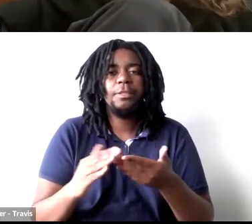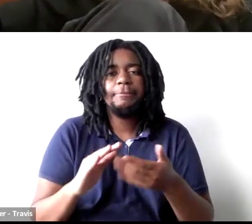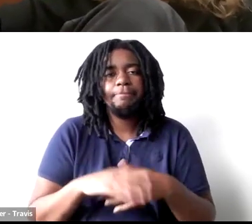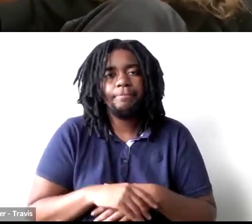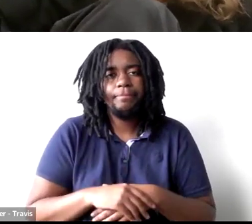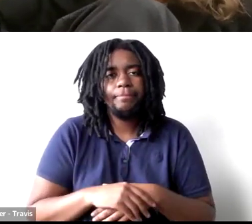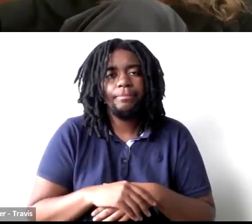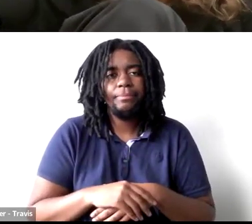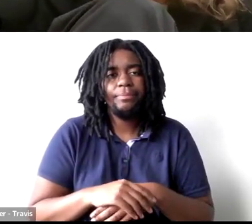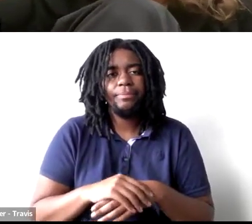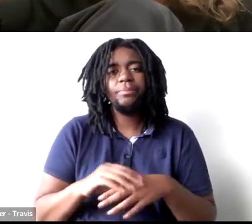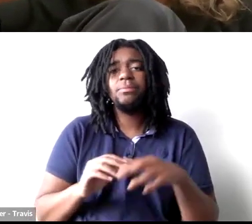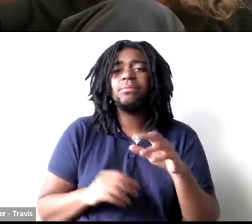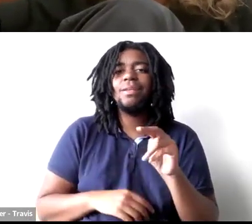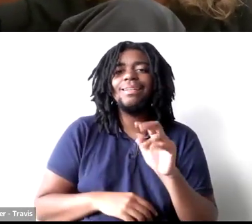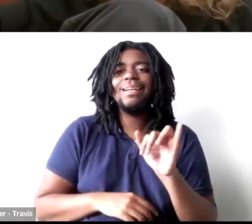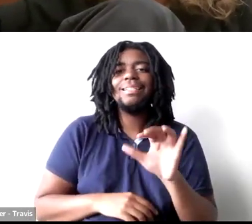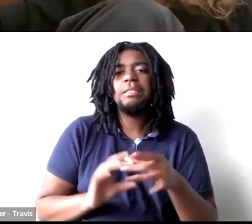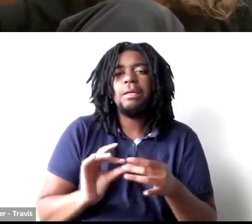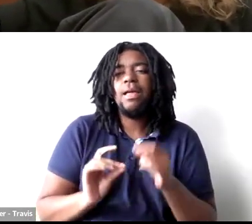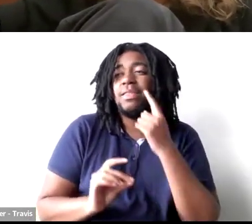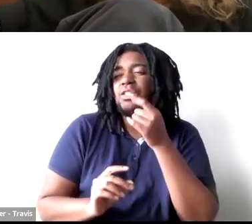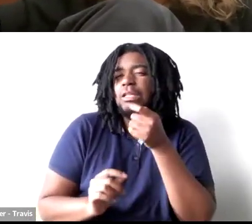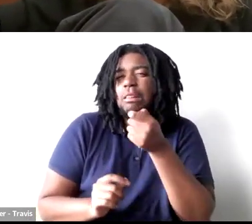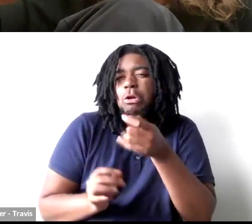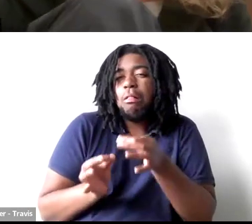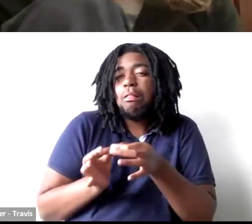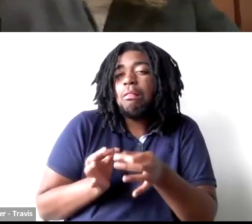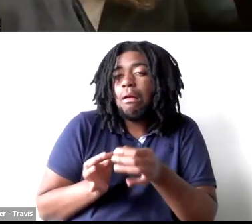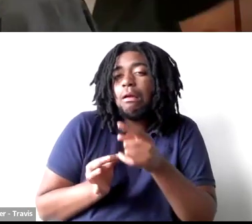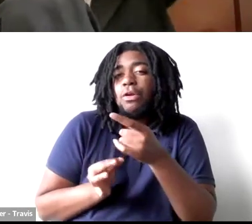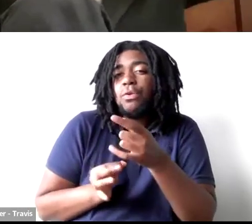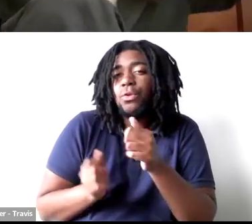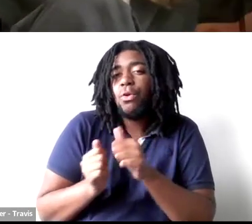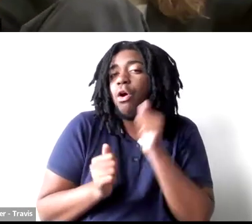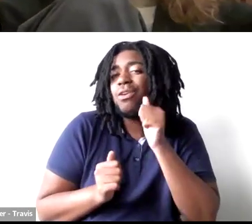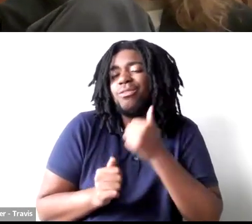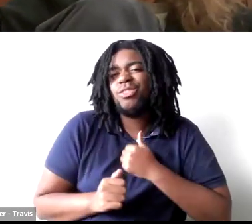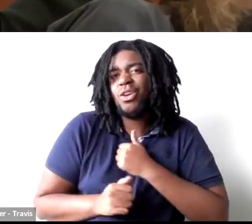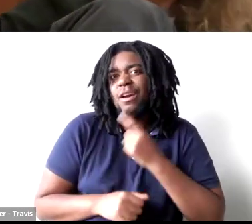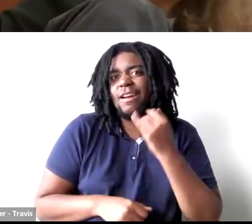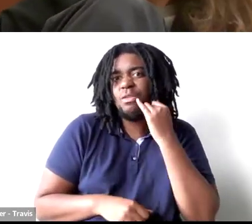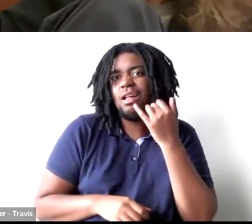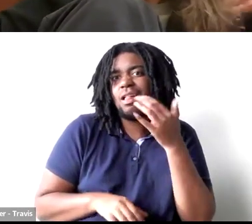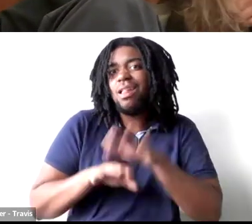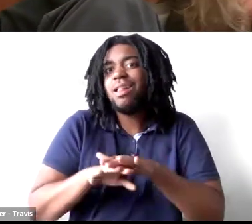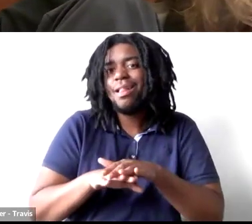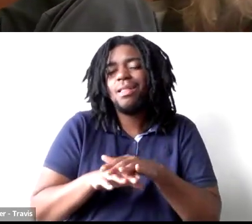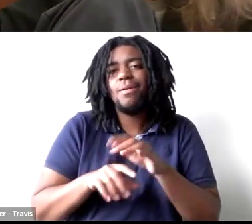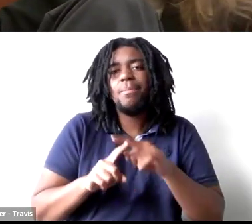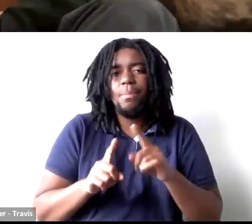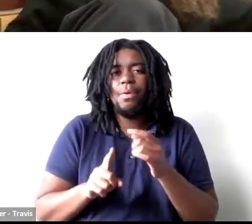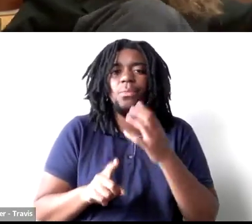occasionally have a slight delay with your audio, so apologies if we accidentally talk over you, but we'll get it all